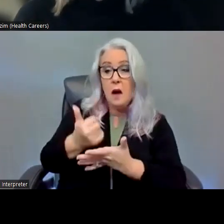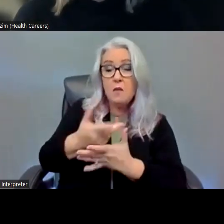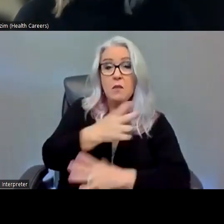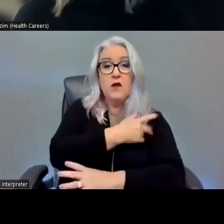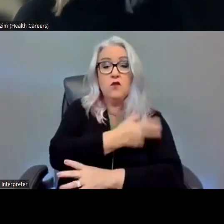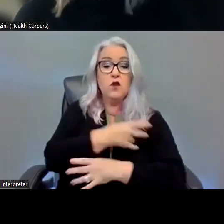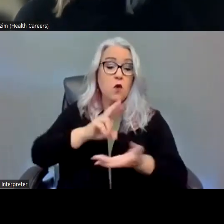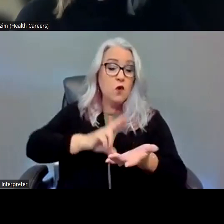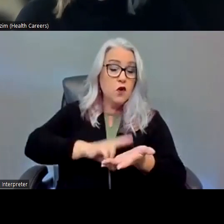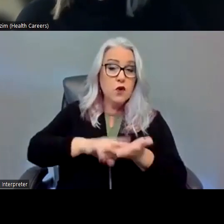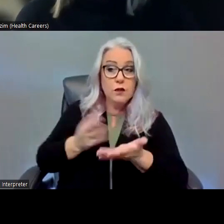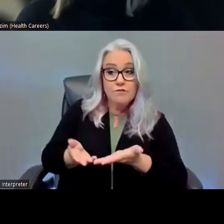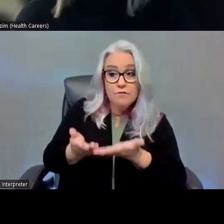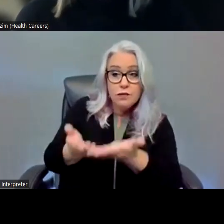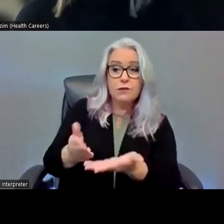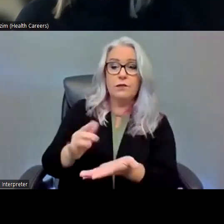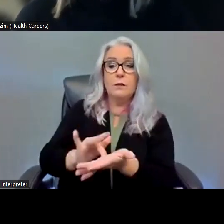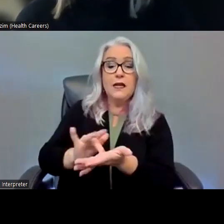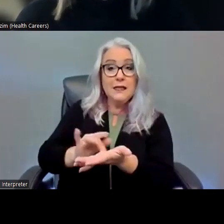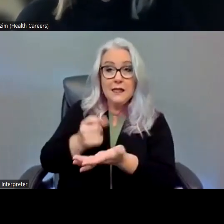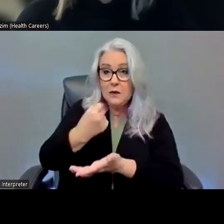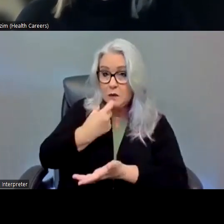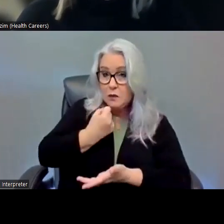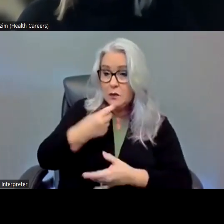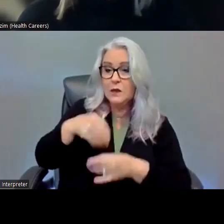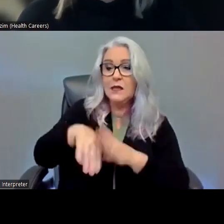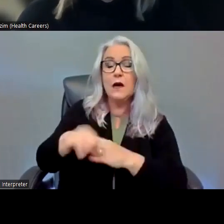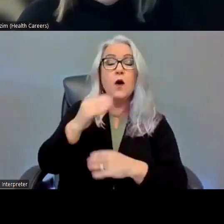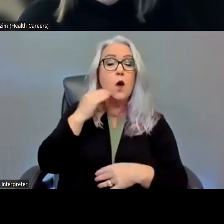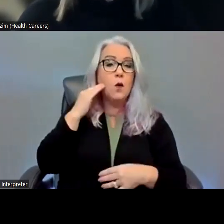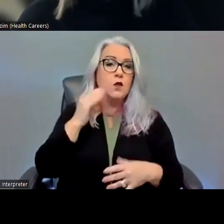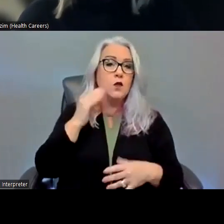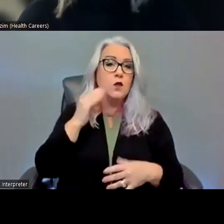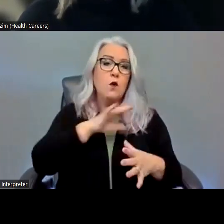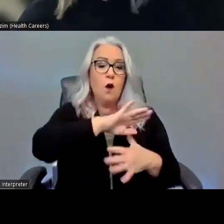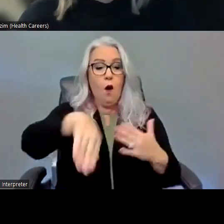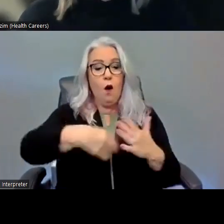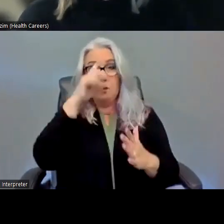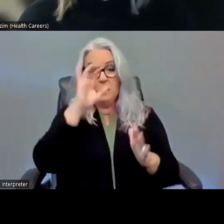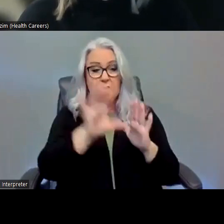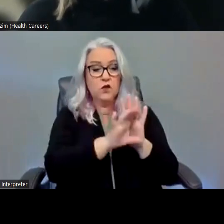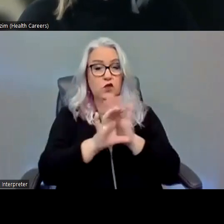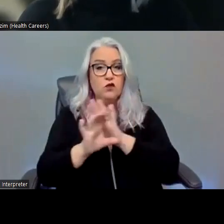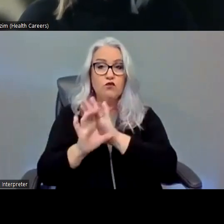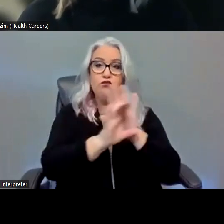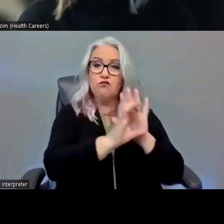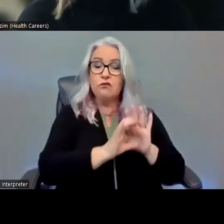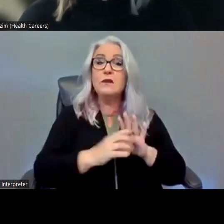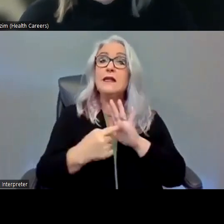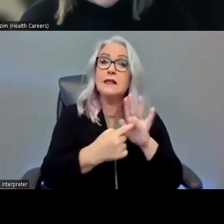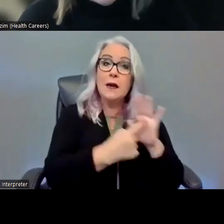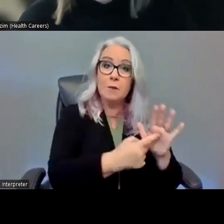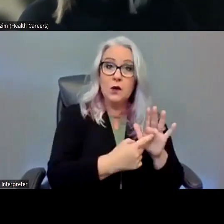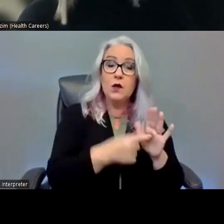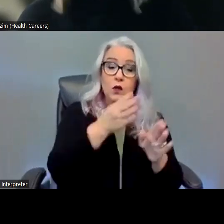give medications in the home. So these are all examples to give you an idea that direct